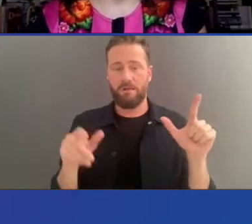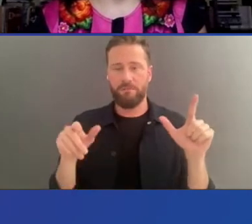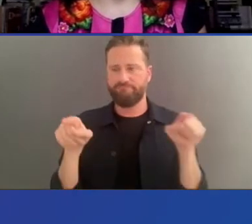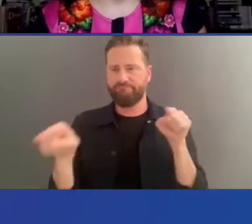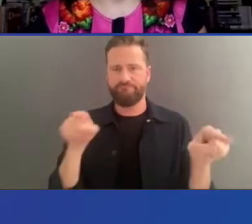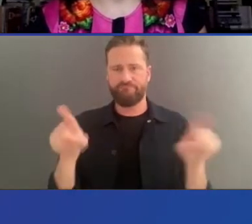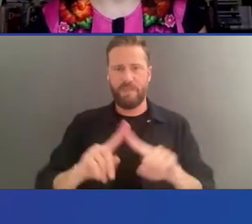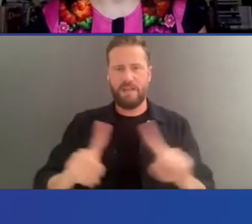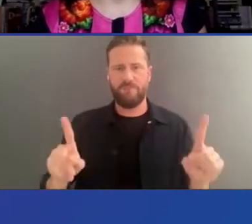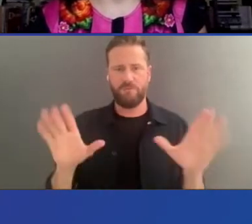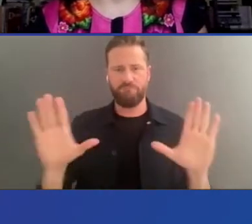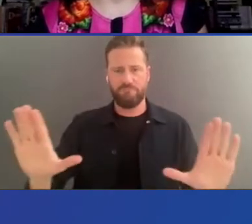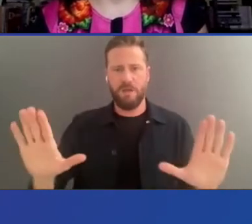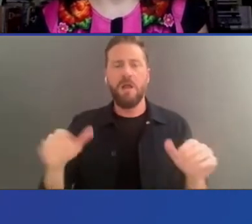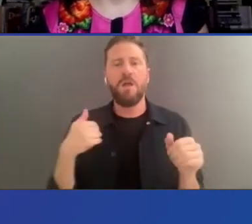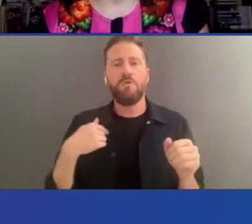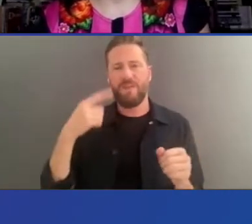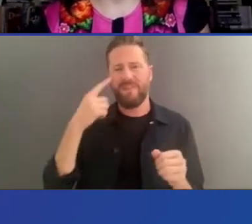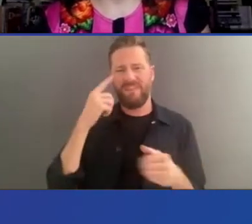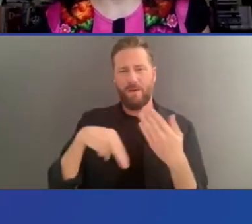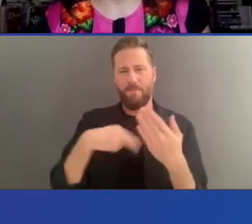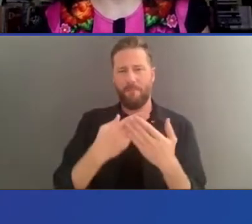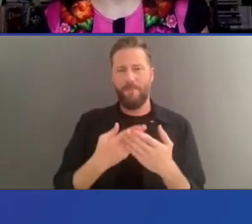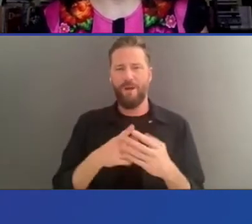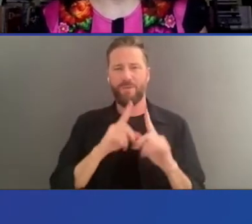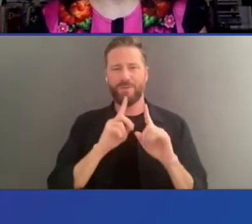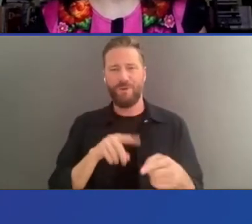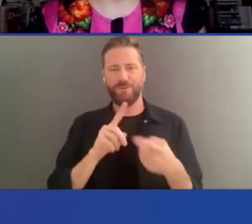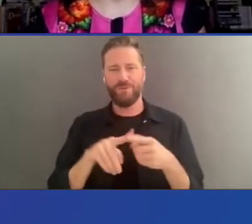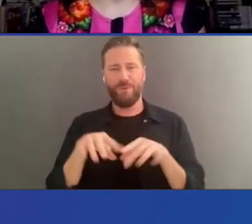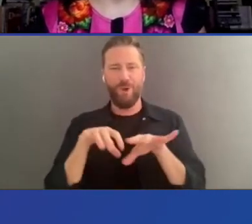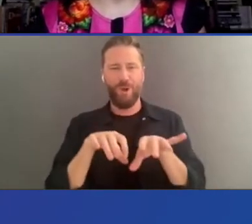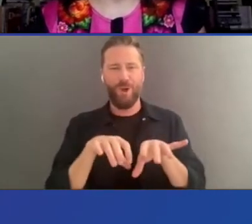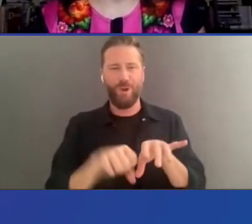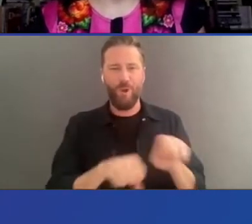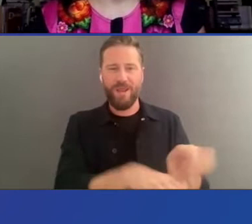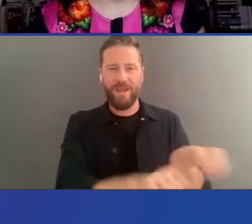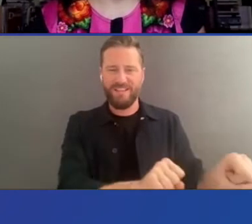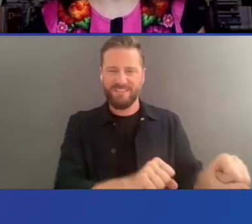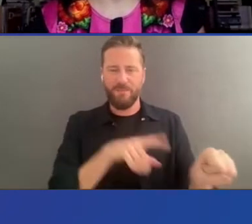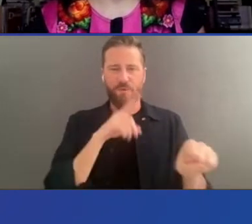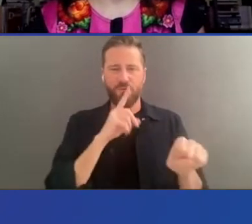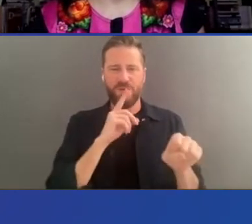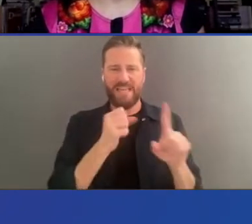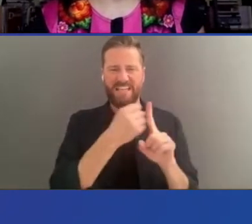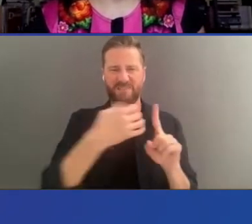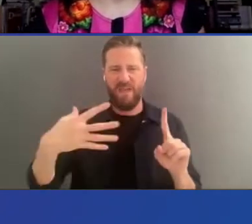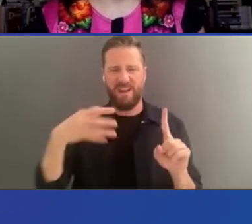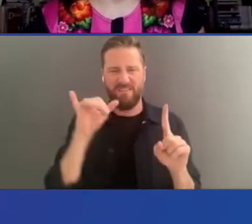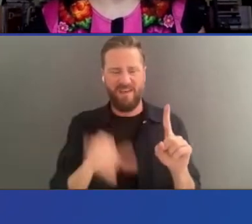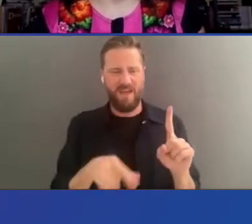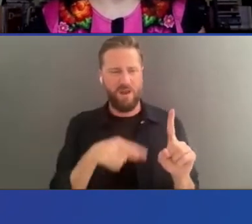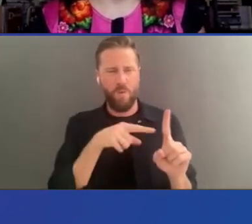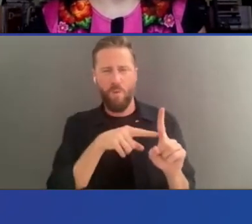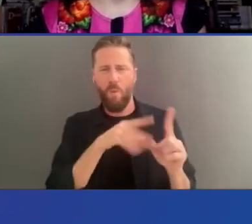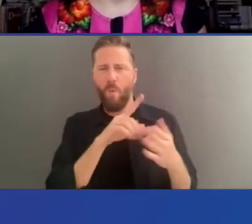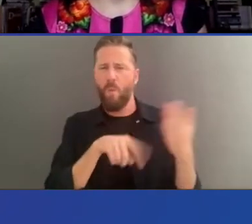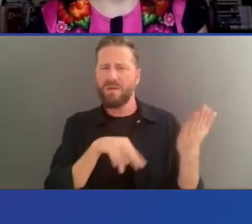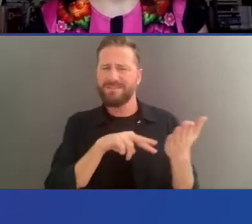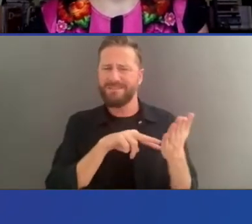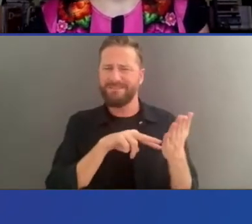When we think about the response to colonialism, unpacking that more,